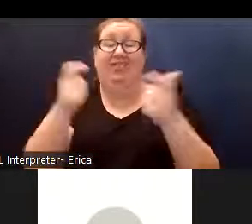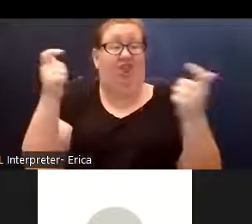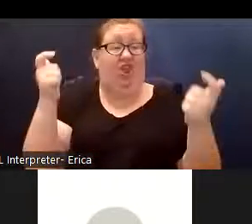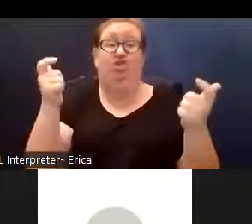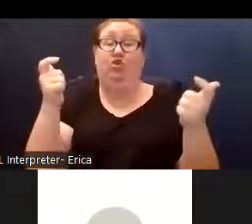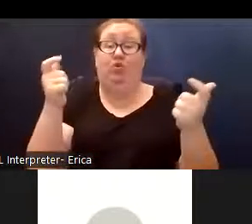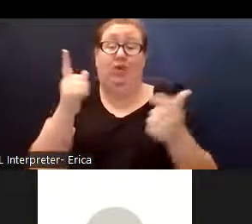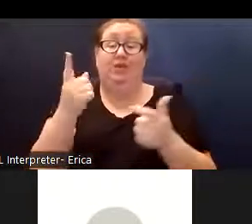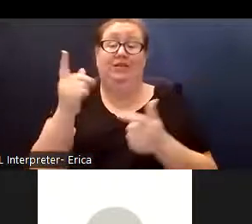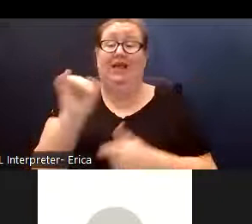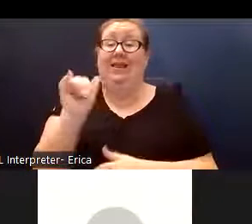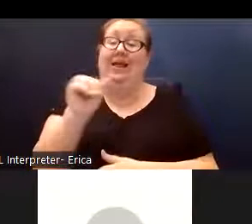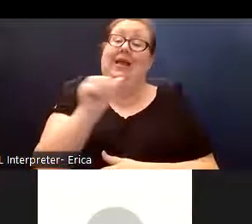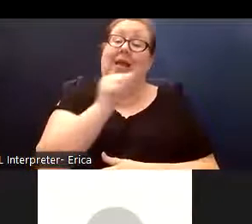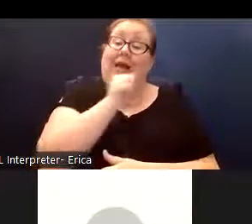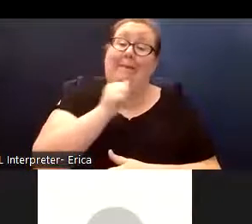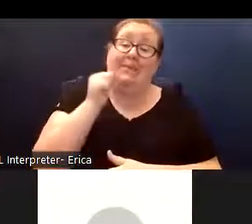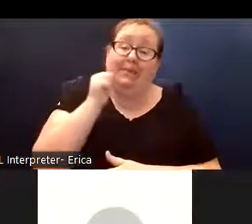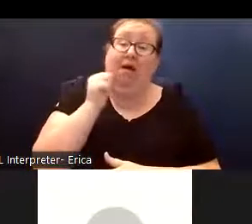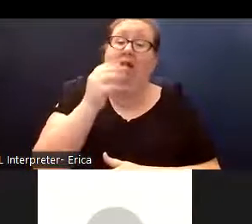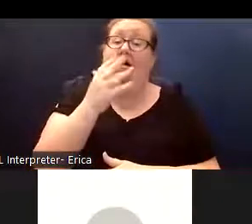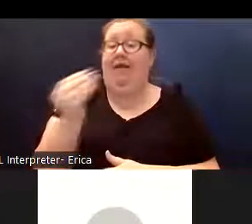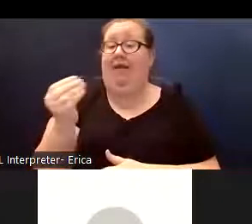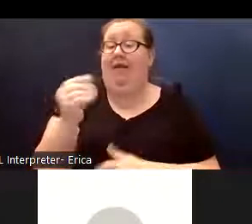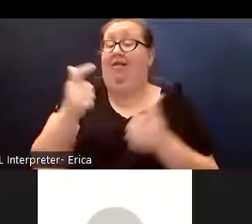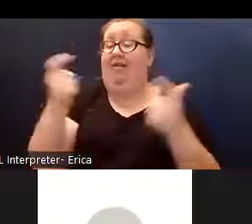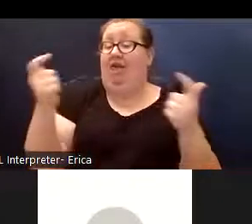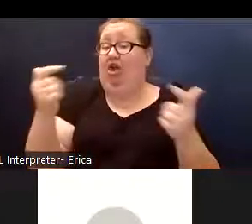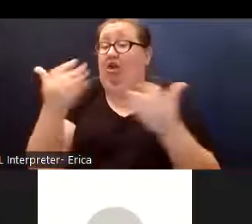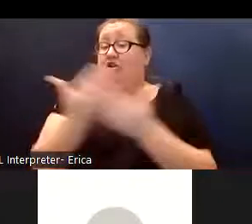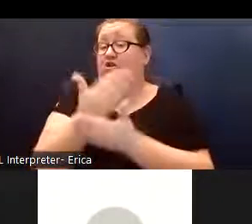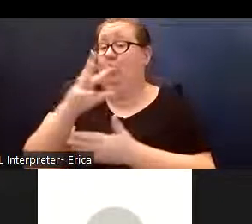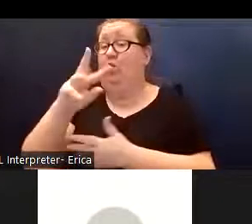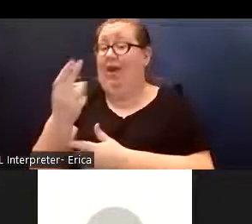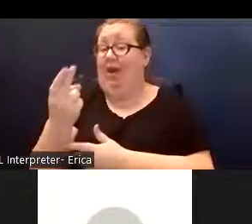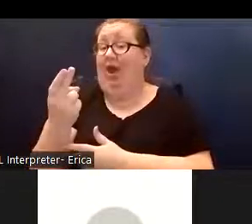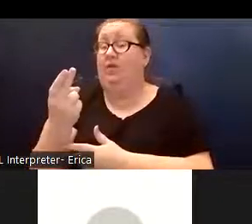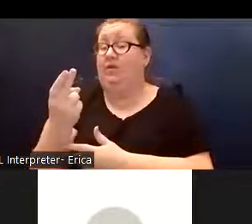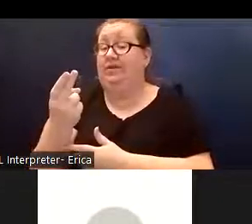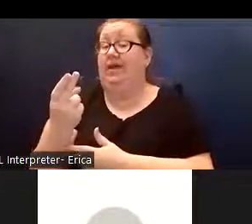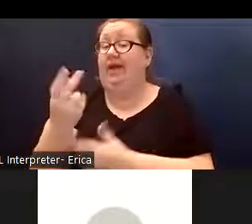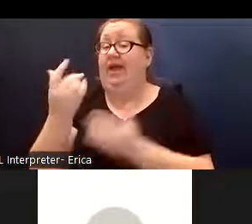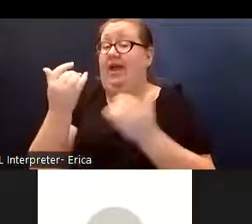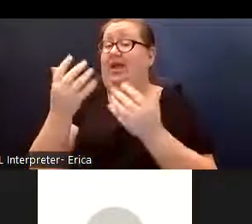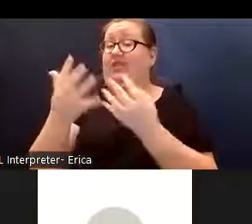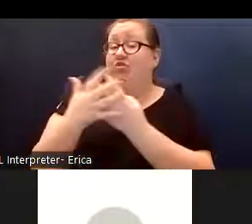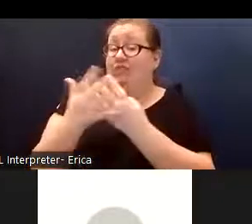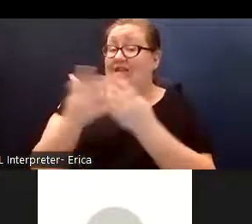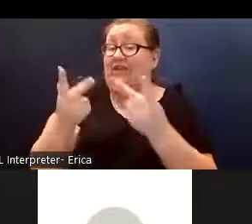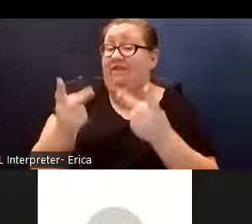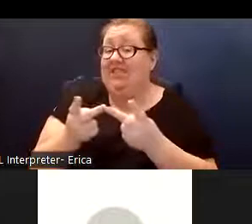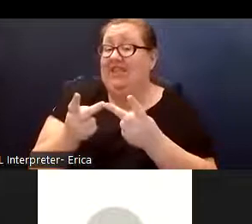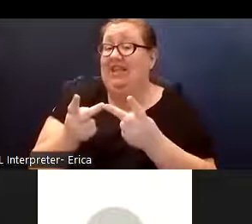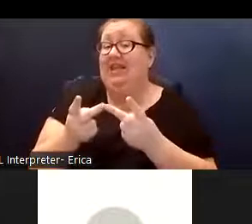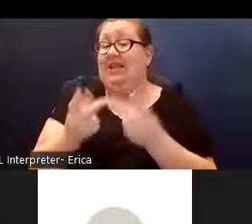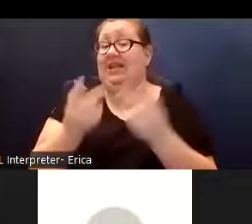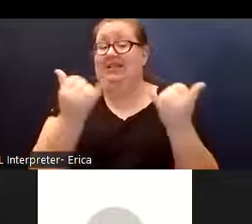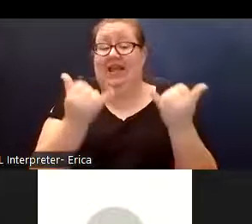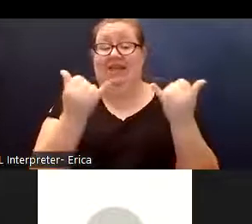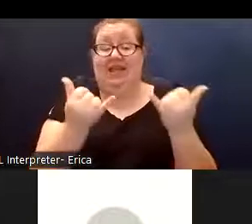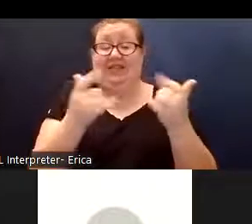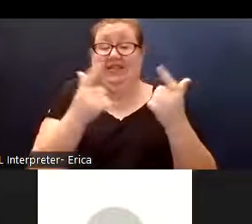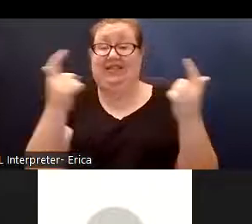ones like Amazon and that large new warehouse, the corrections facilities, some of the existing large